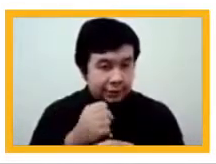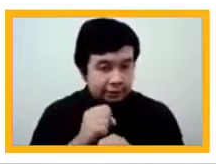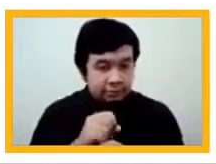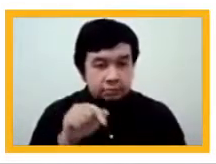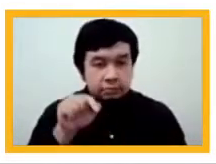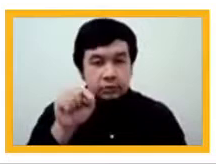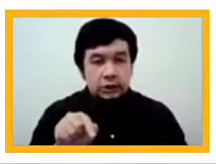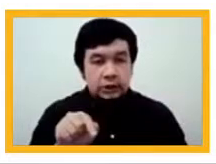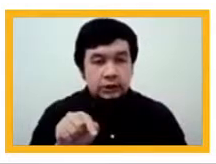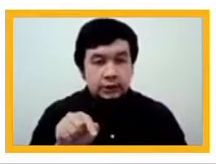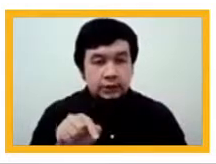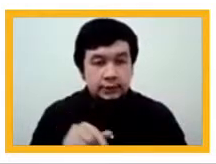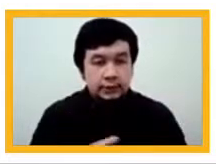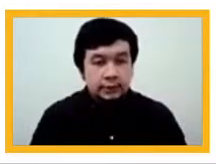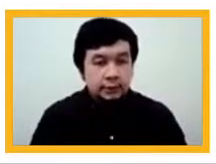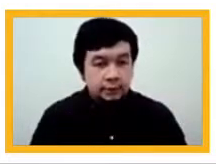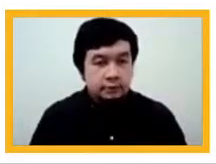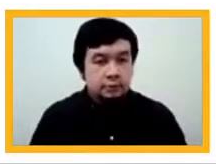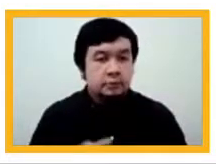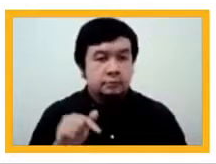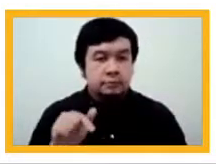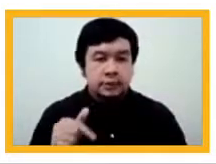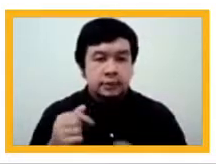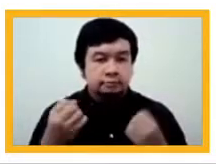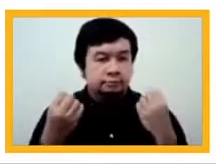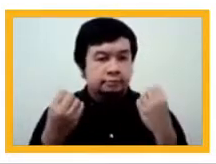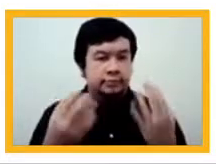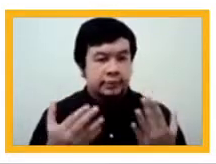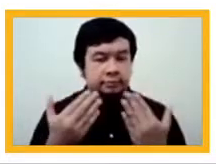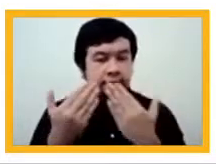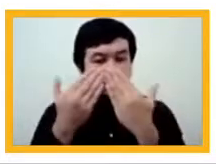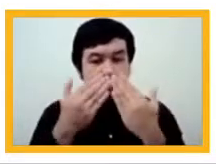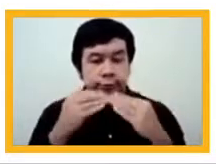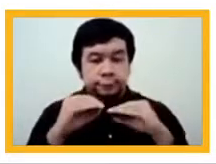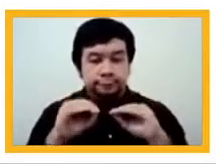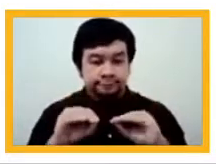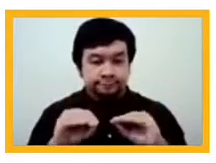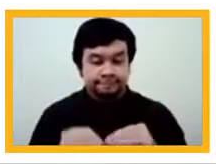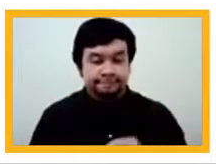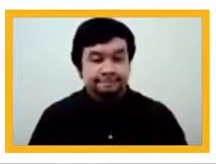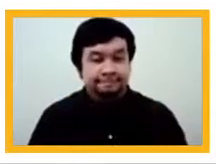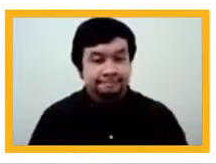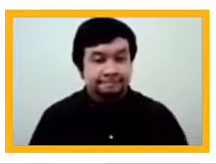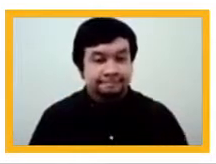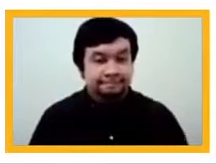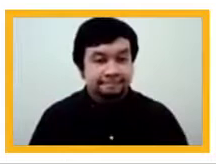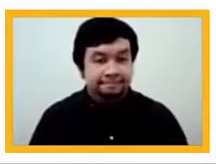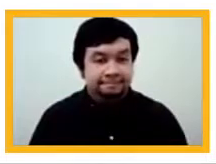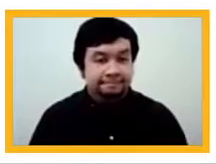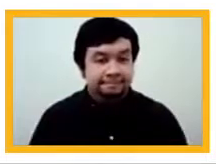majors. And in software-centered university, every student